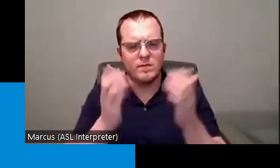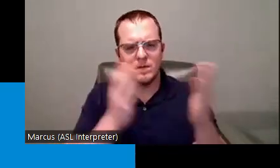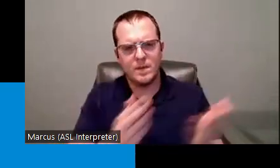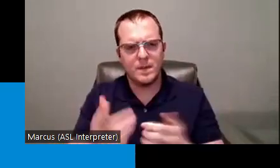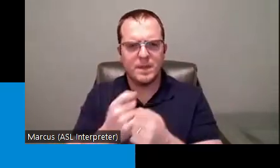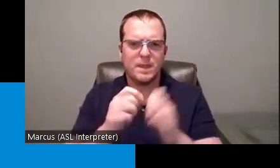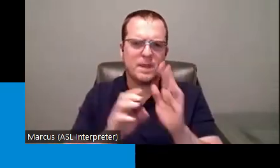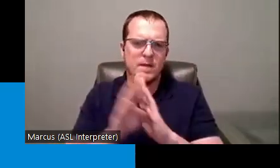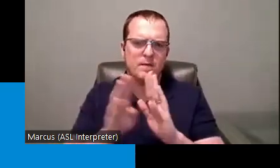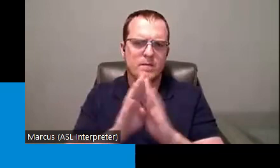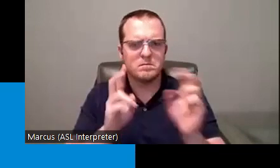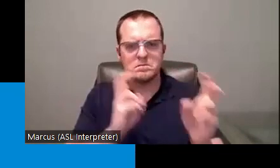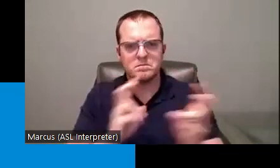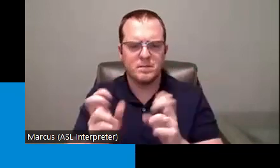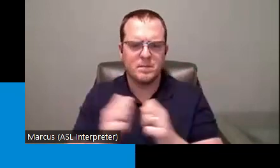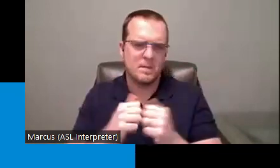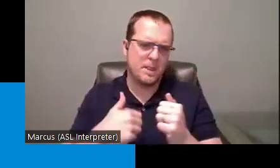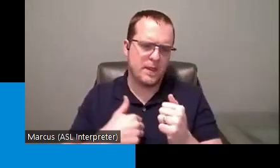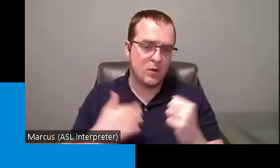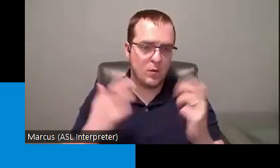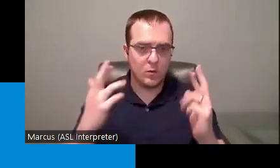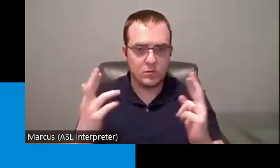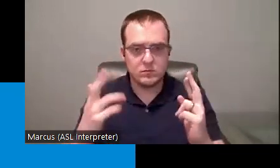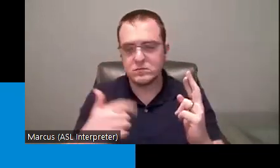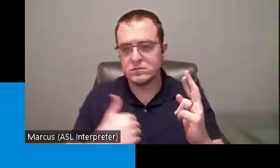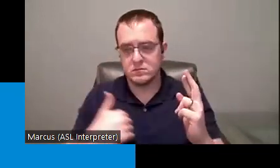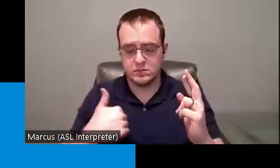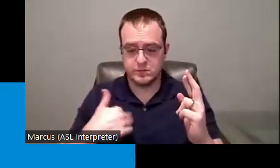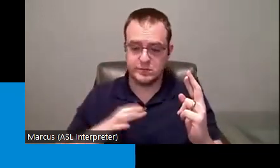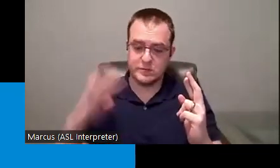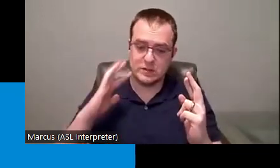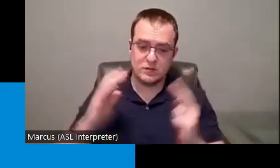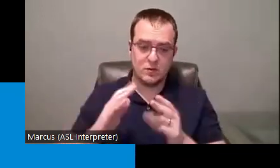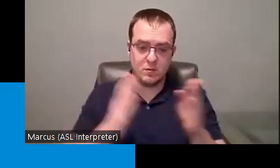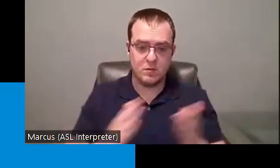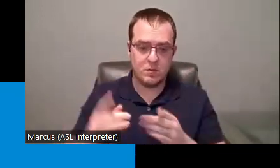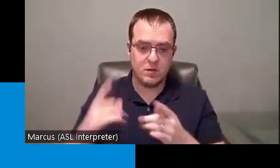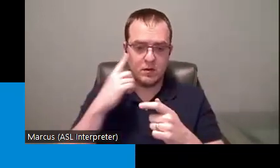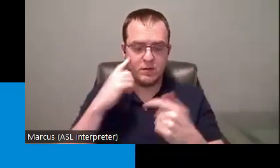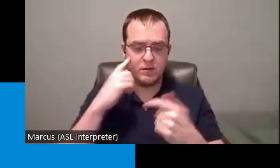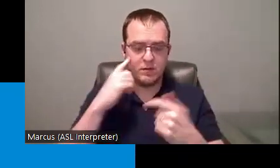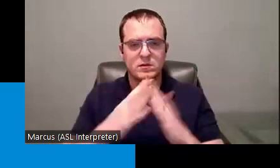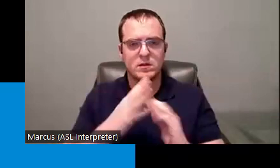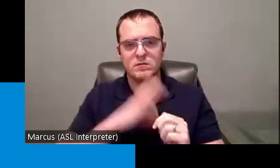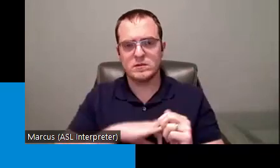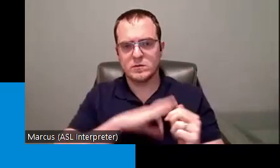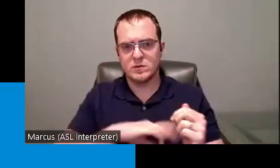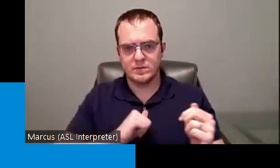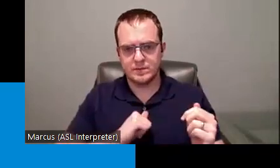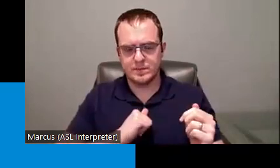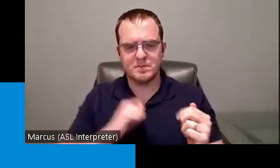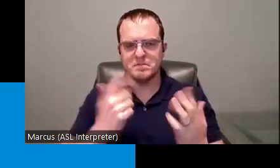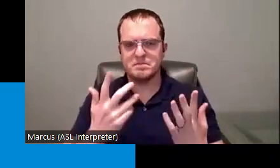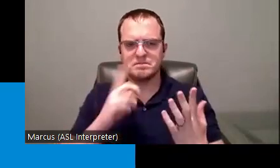development issues that I had hoped as a former planner for the city of Pittsburgh has